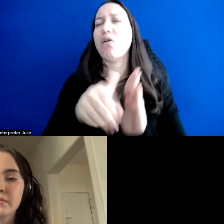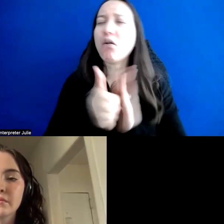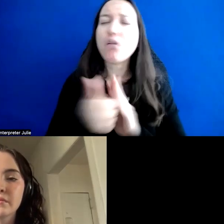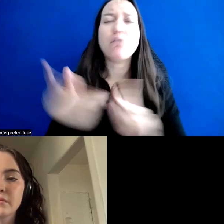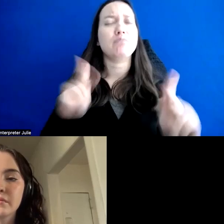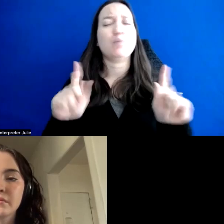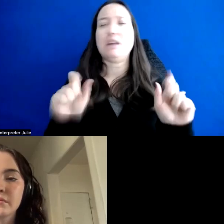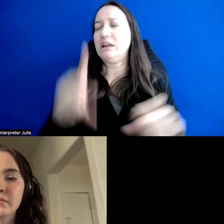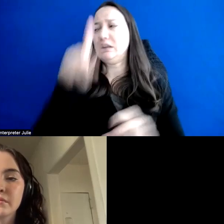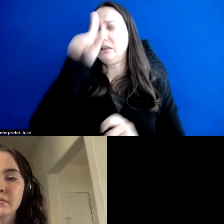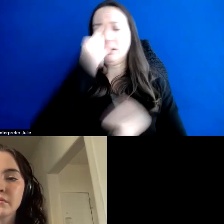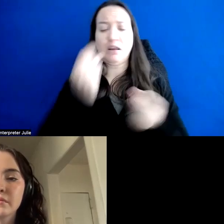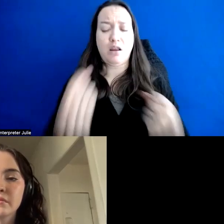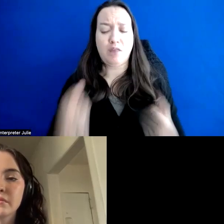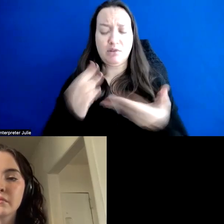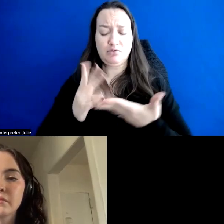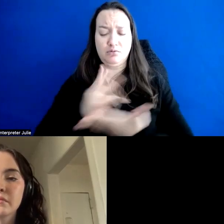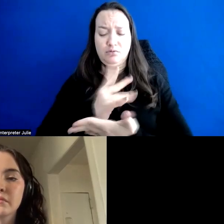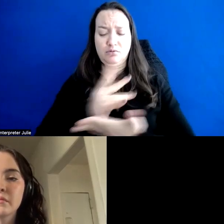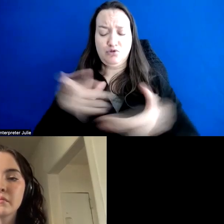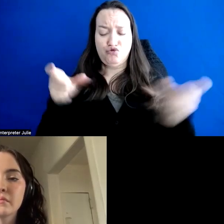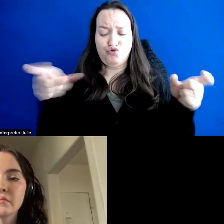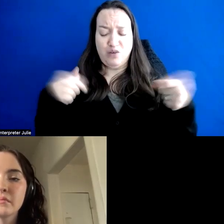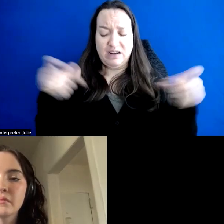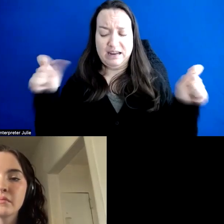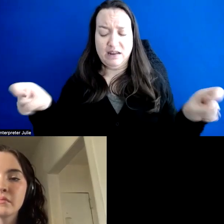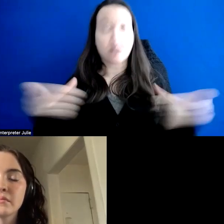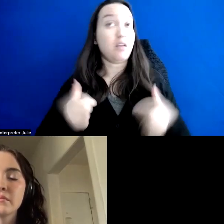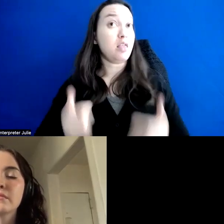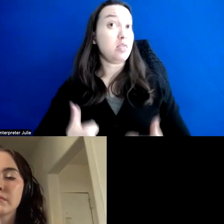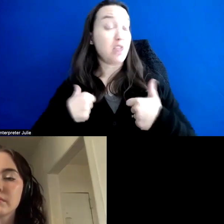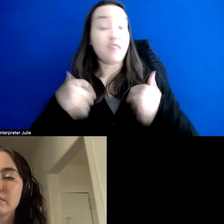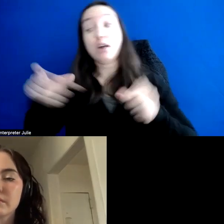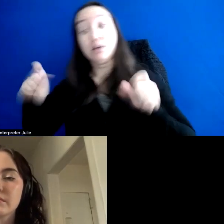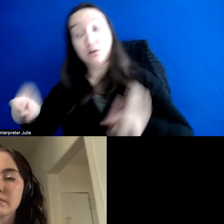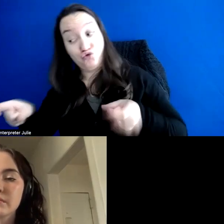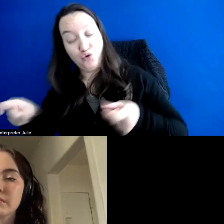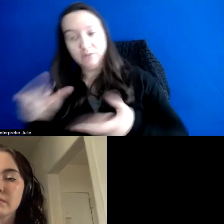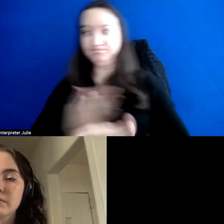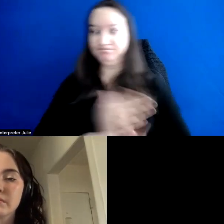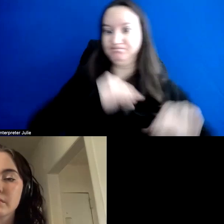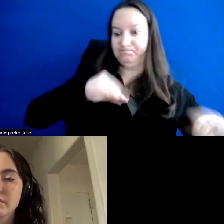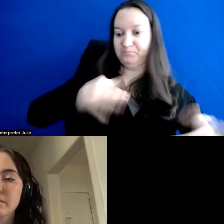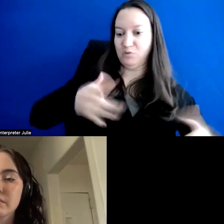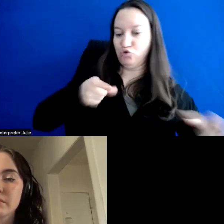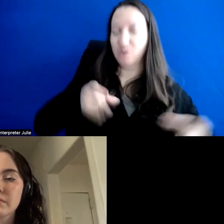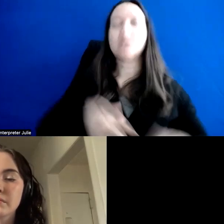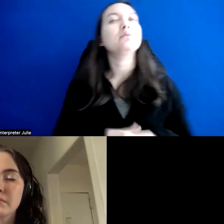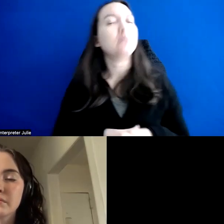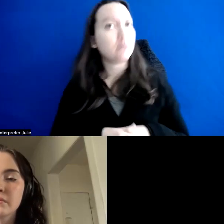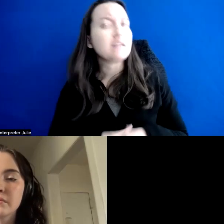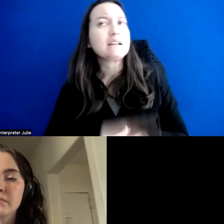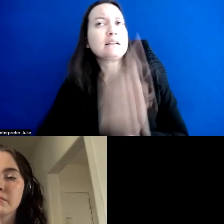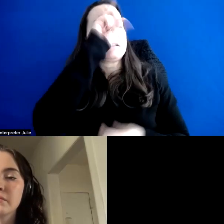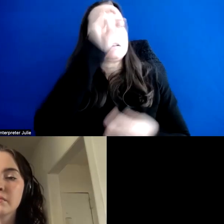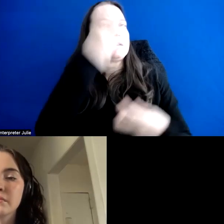about the degrees of control we can exercise in our lives. I think it's very